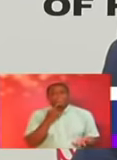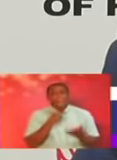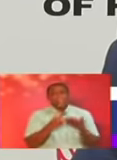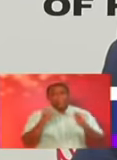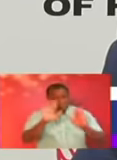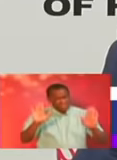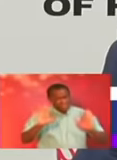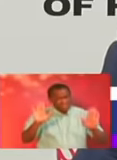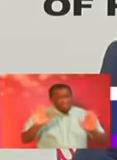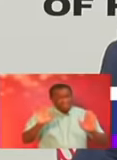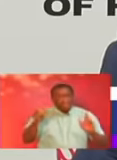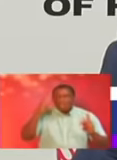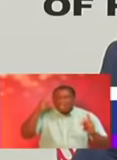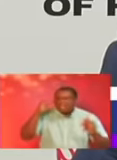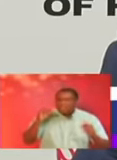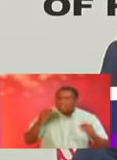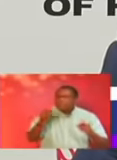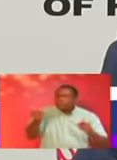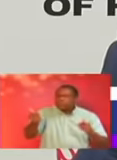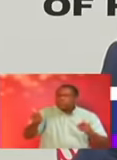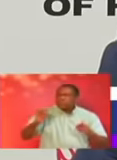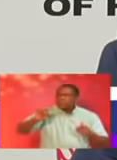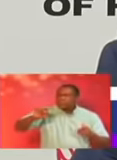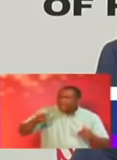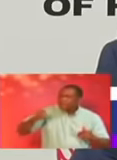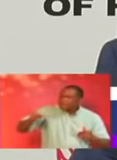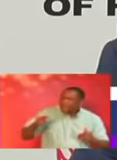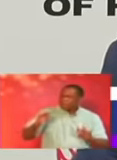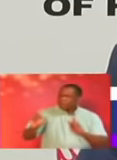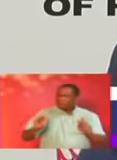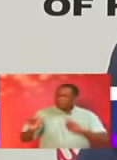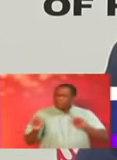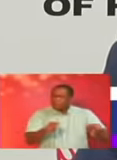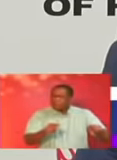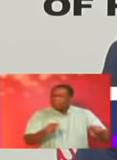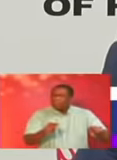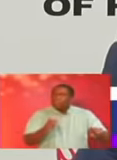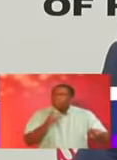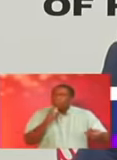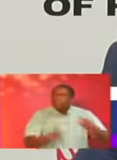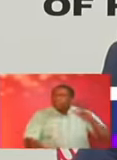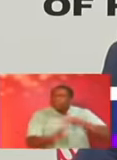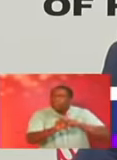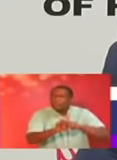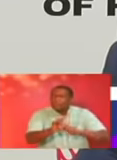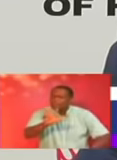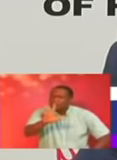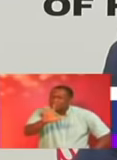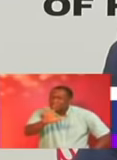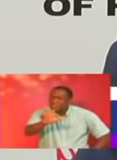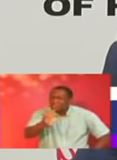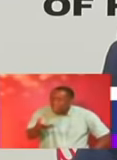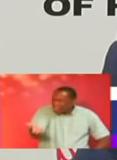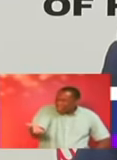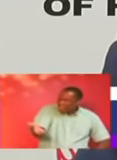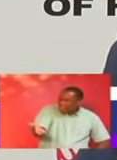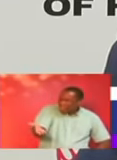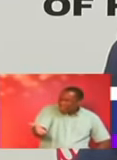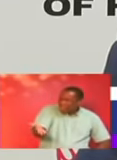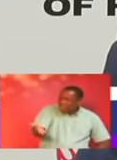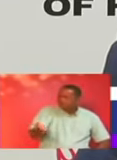expecting a couple thousand persons and 300, I think, came out. I think subsequently they vaccinated 1,005, so